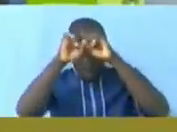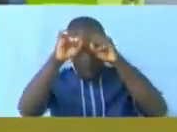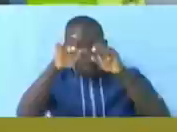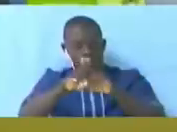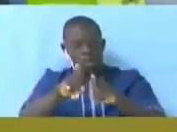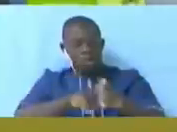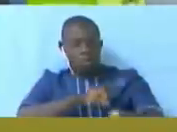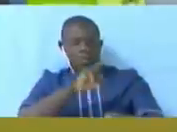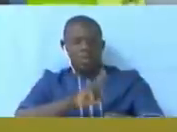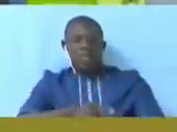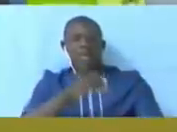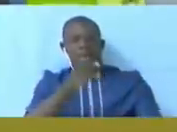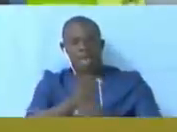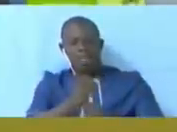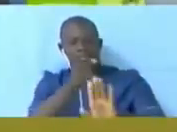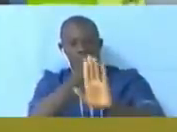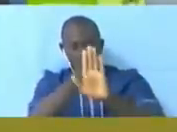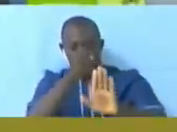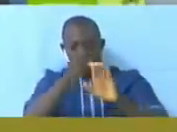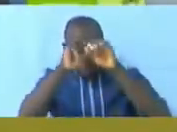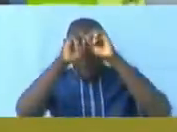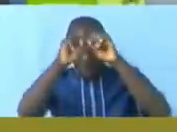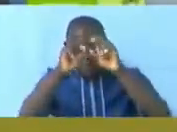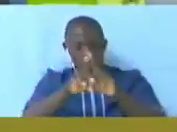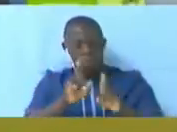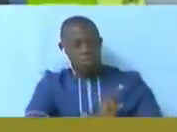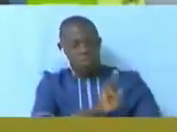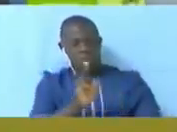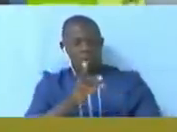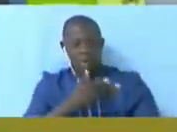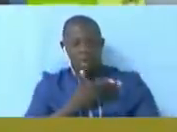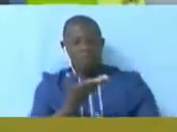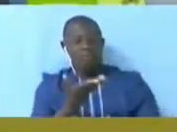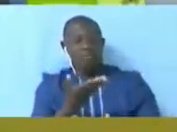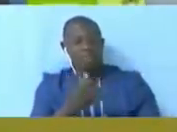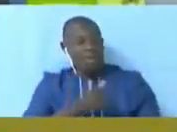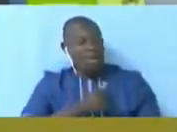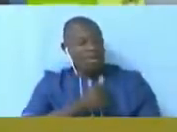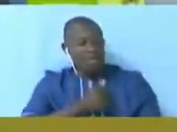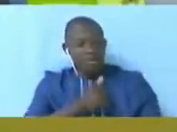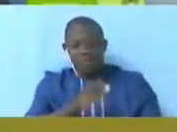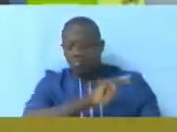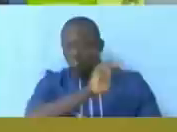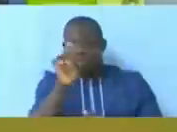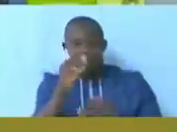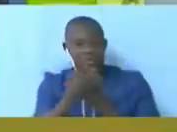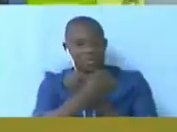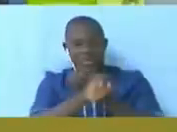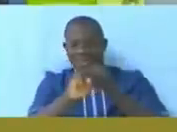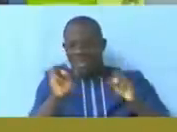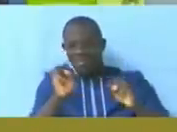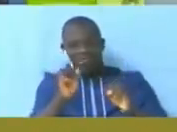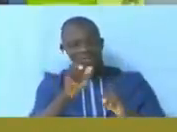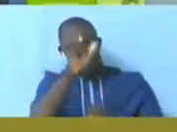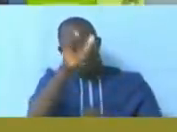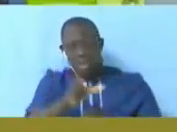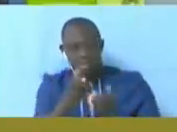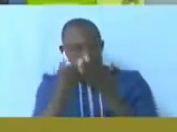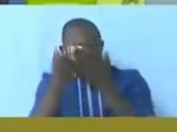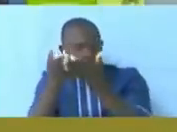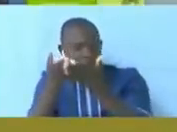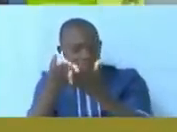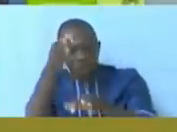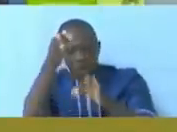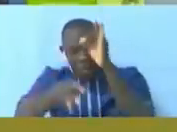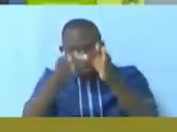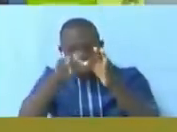So we had a fear that it was all not safe for him to be assigned the case. Kato tembo ame